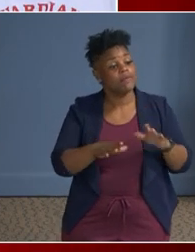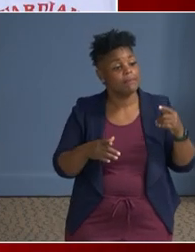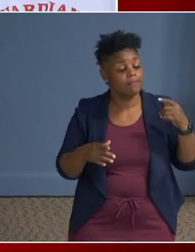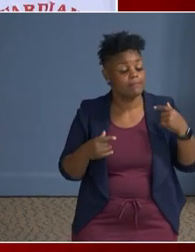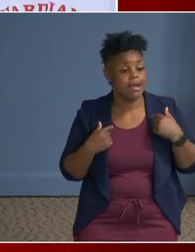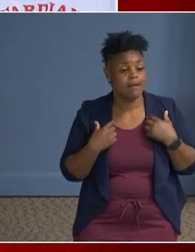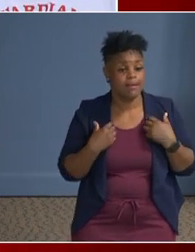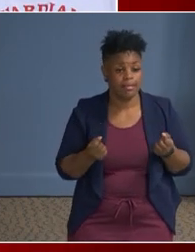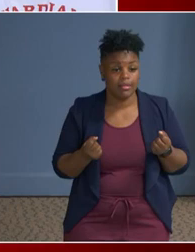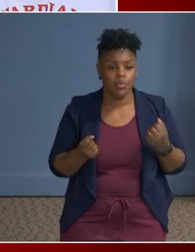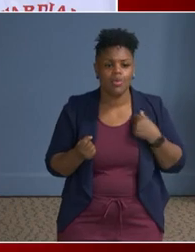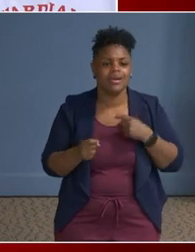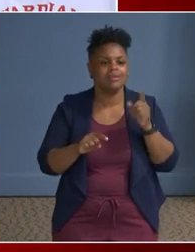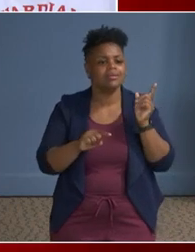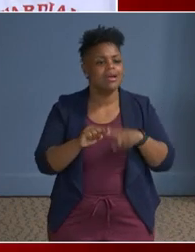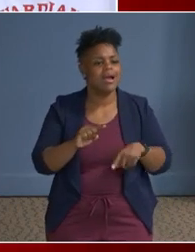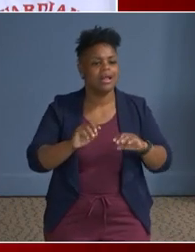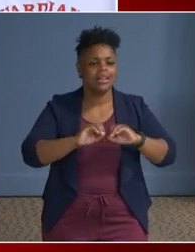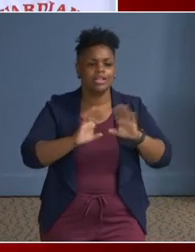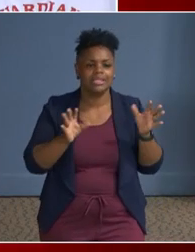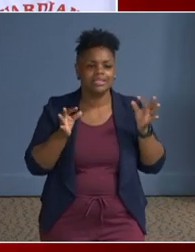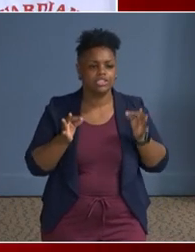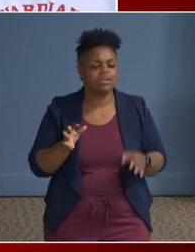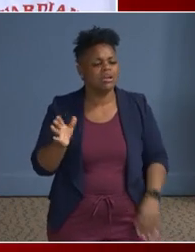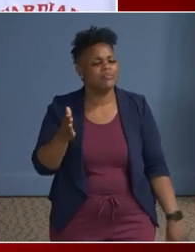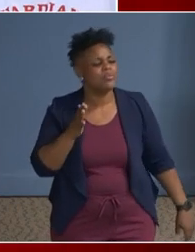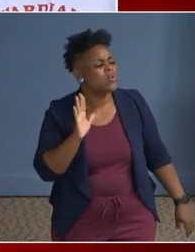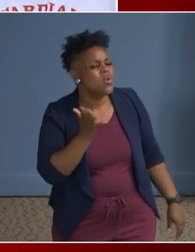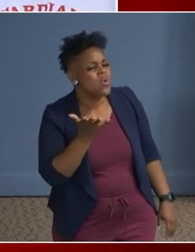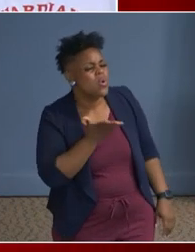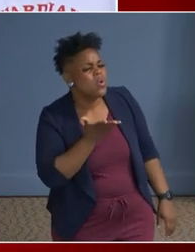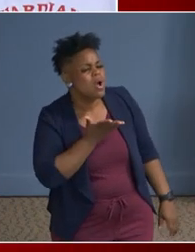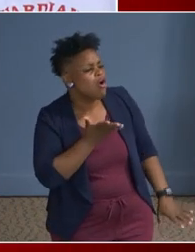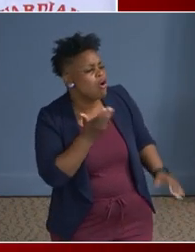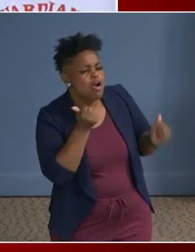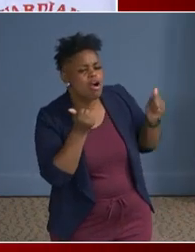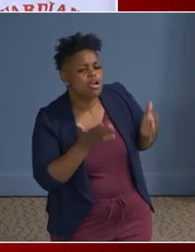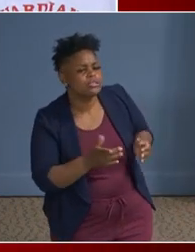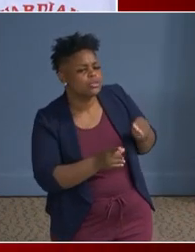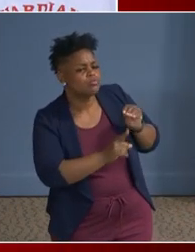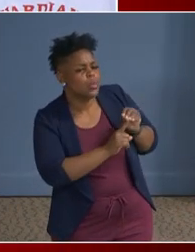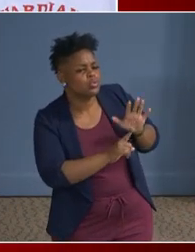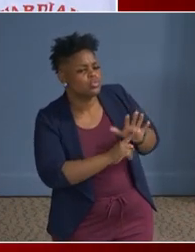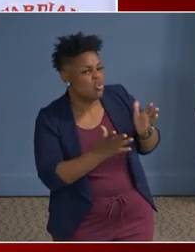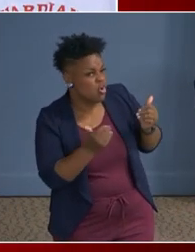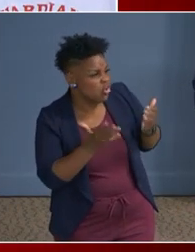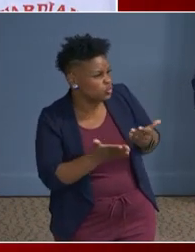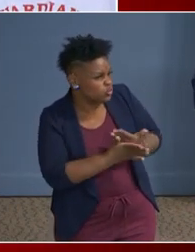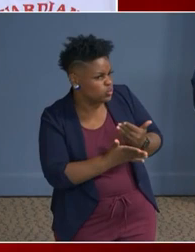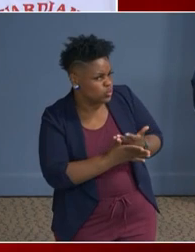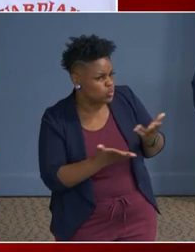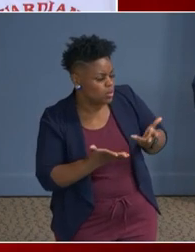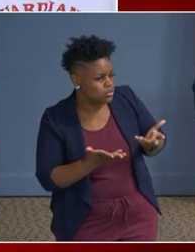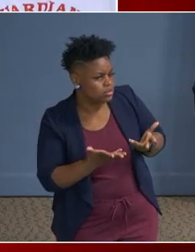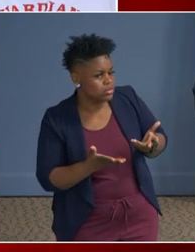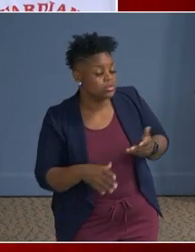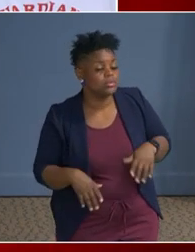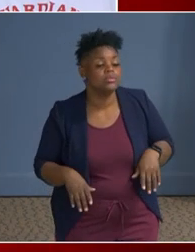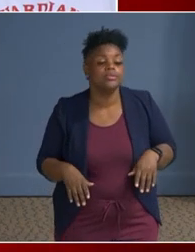definitively exclude mass gatherings. What are the biggest sources of exposure you're seeing with the new cases? We continue to see